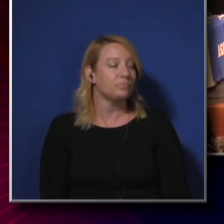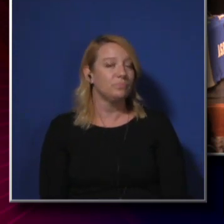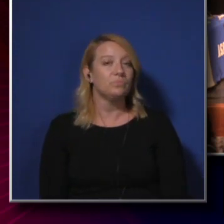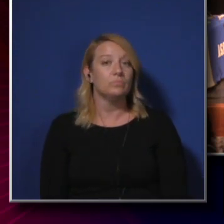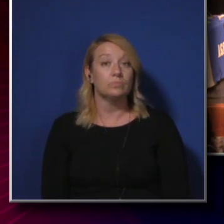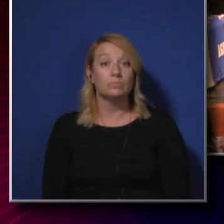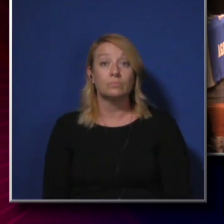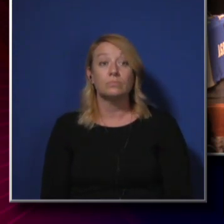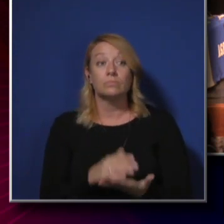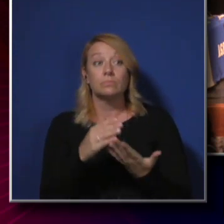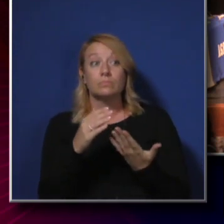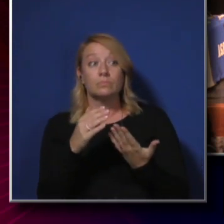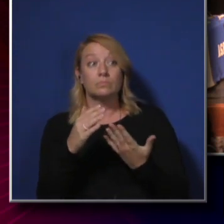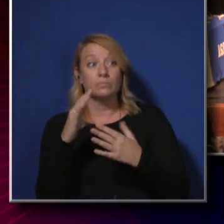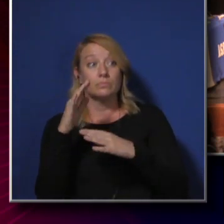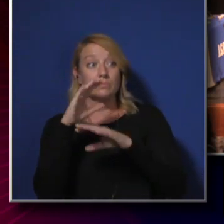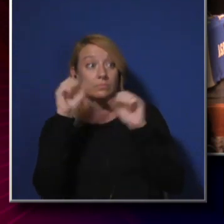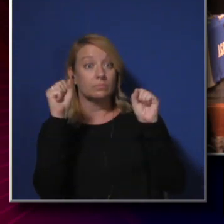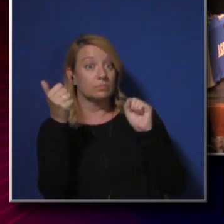Any comments or questions?